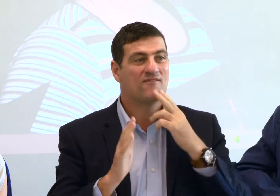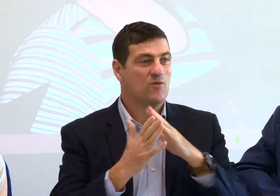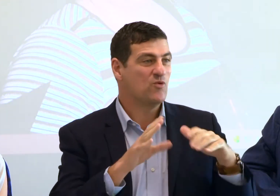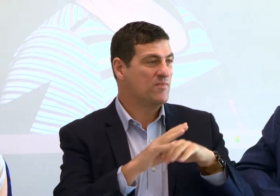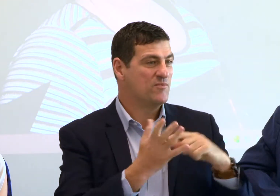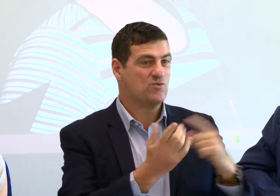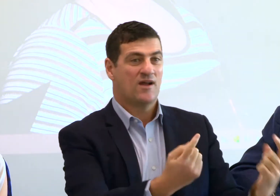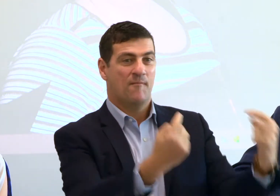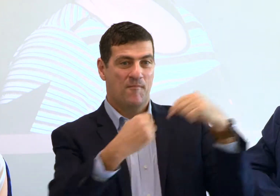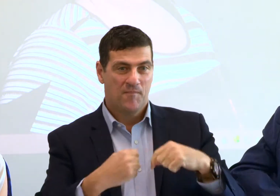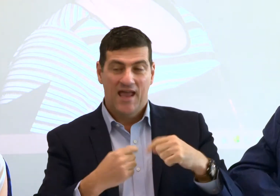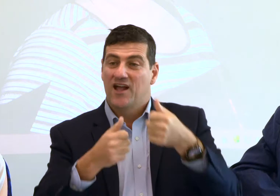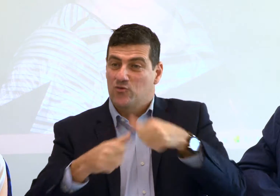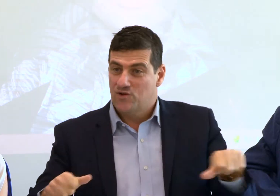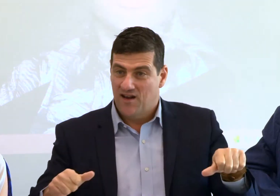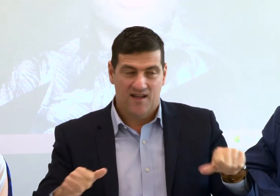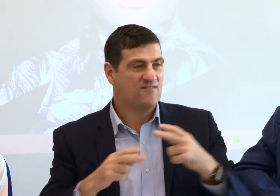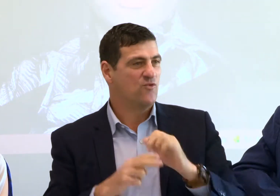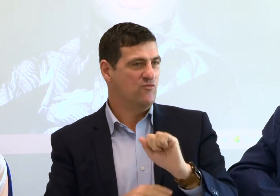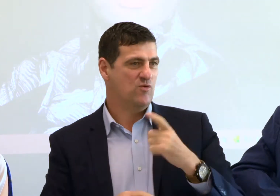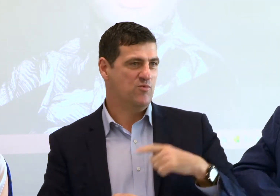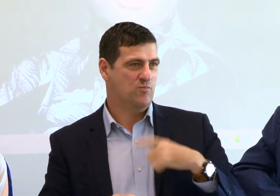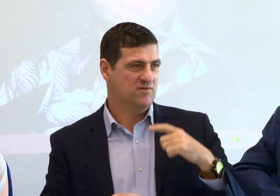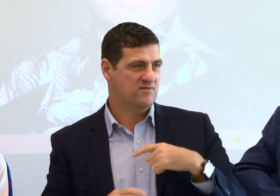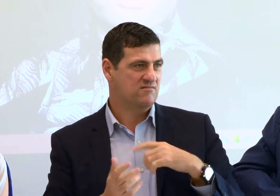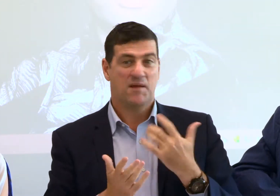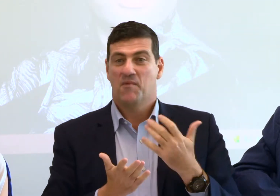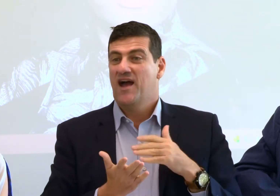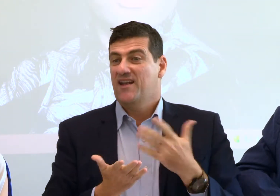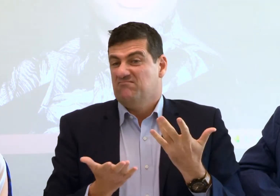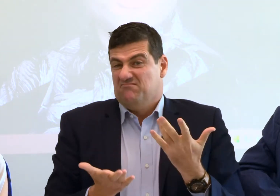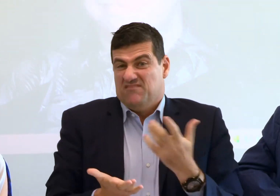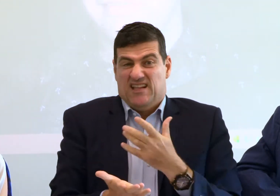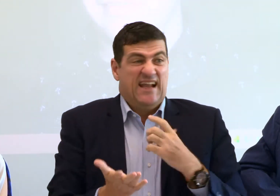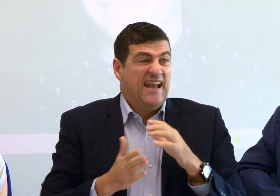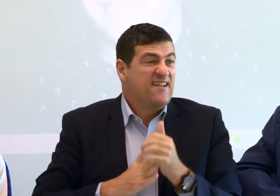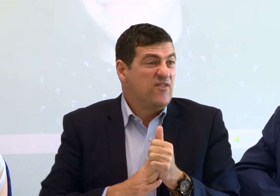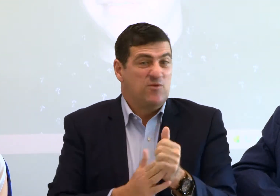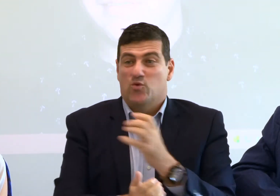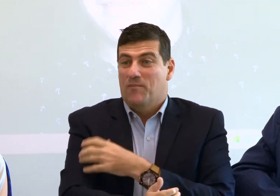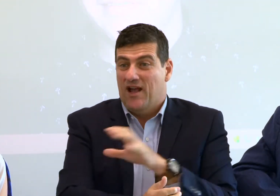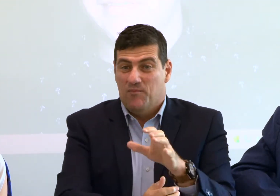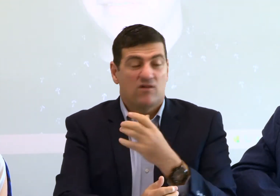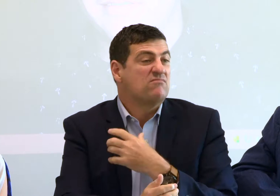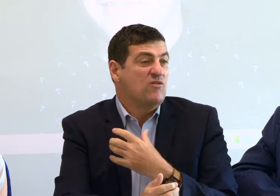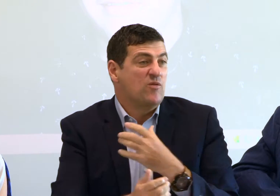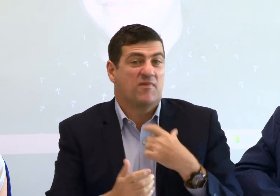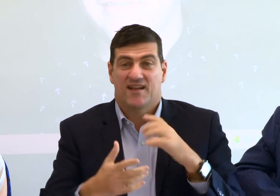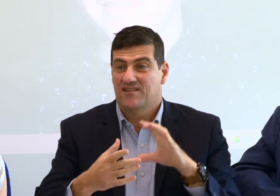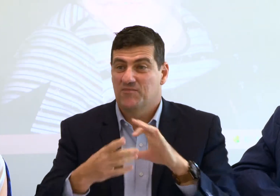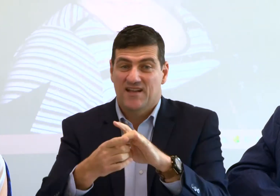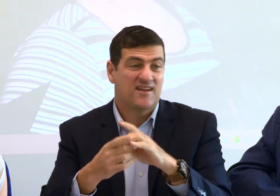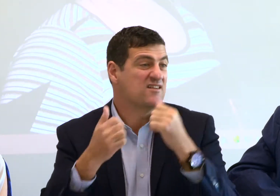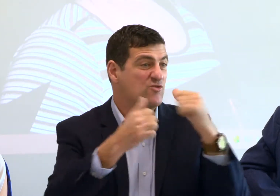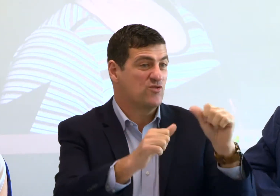our organisation as a resource, so deaf community members can come in and utilise us for their own purposes. It may lead them